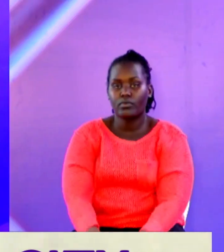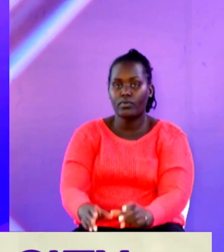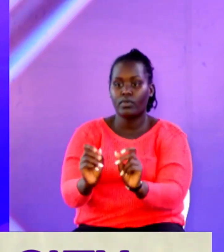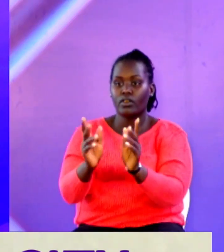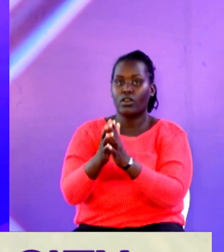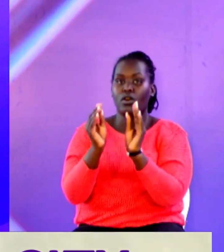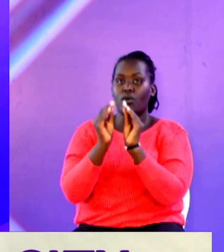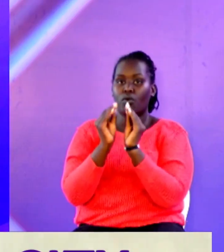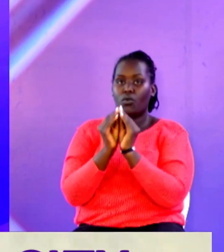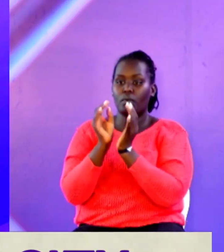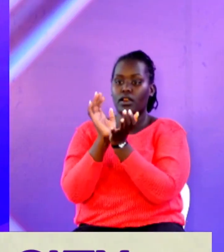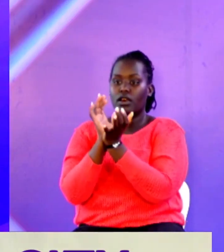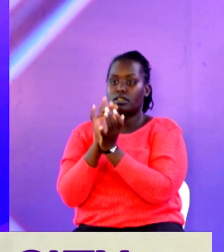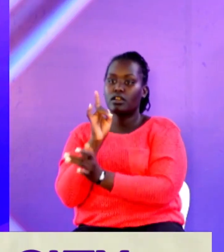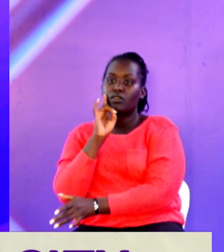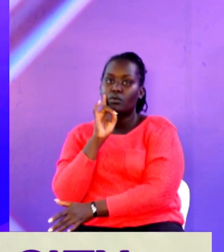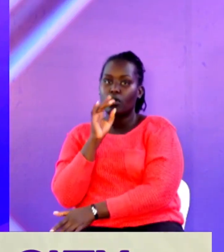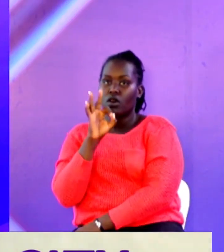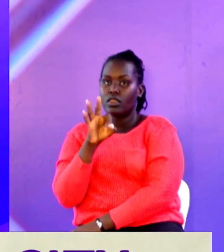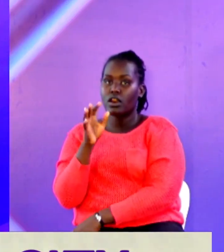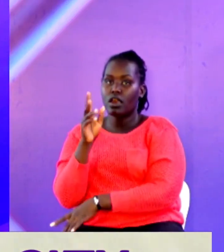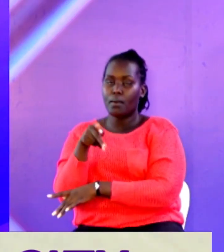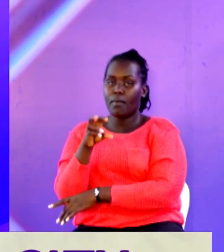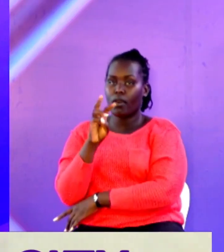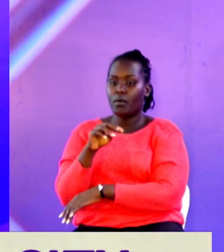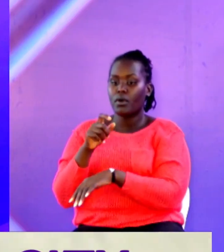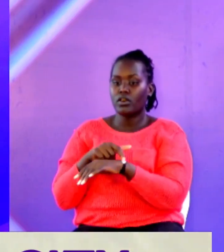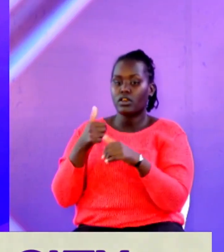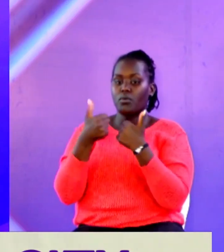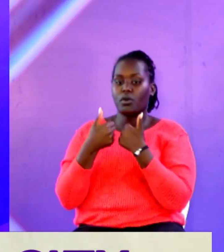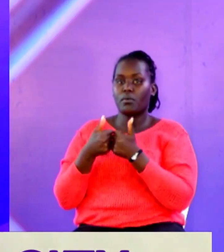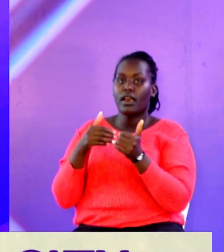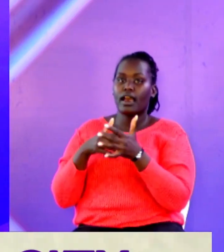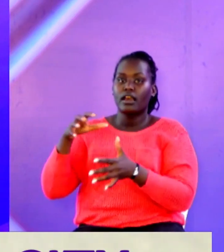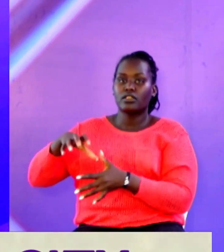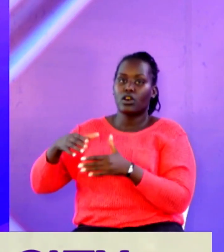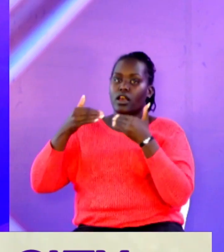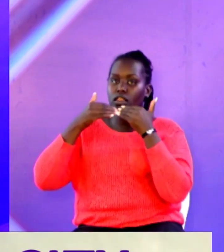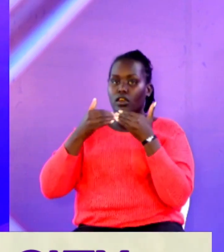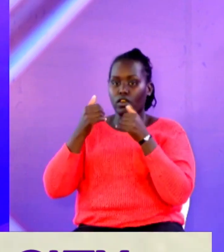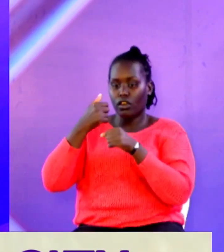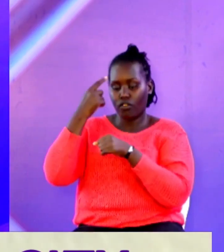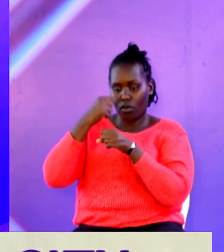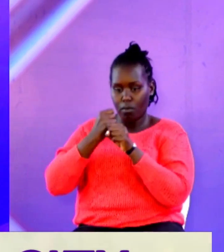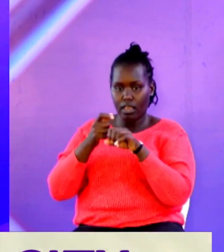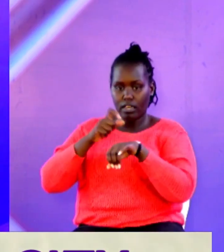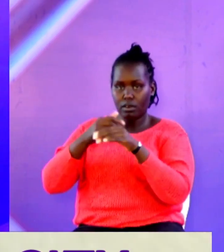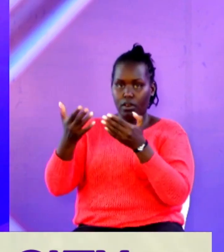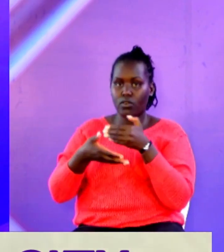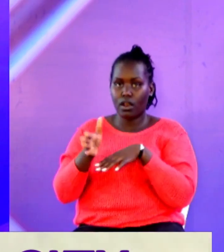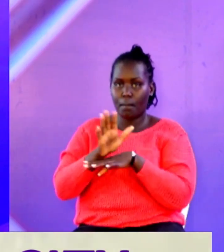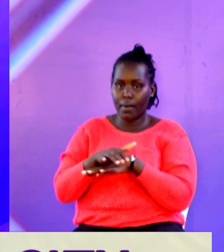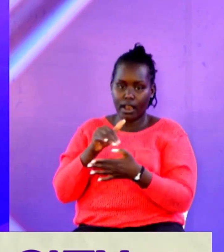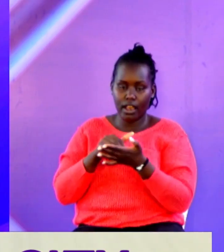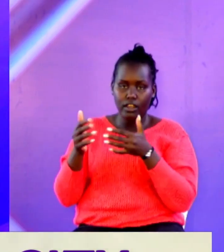let's meet at the Kasarani Stadium tomorrow at 3 p.m. when we play against Congo. Thank you for making time, and welcome back again